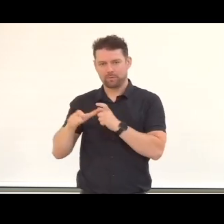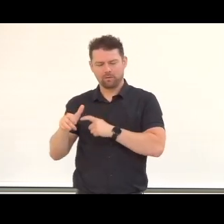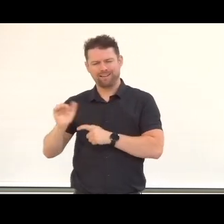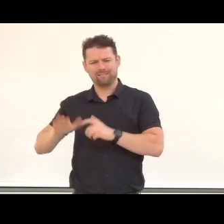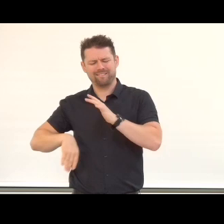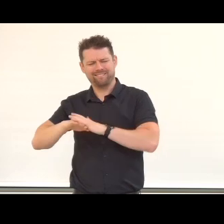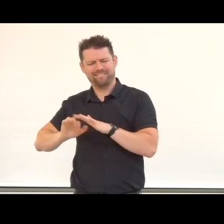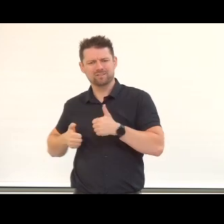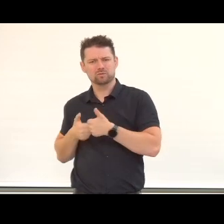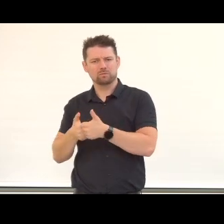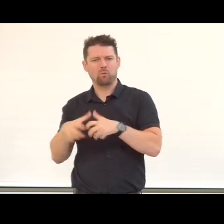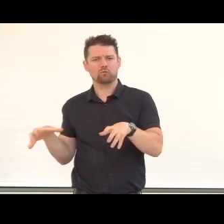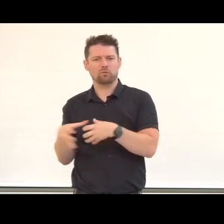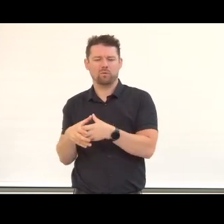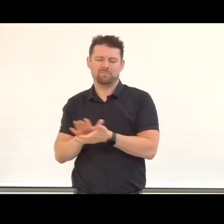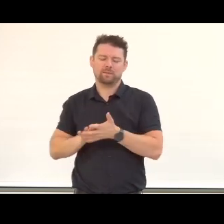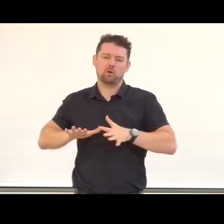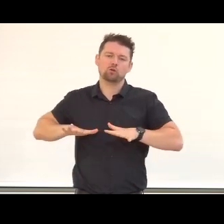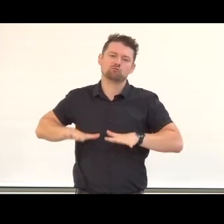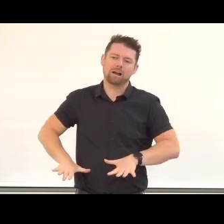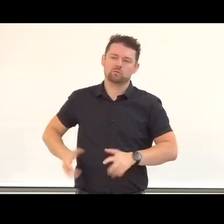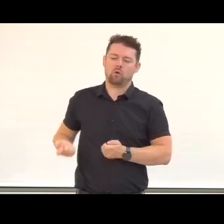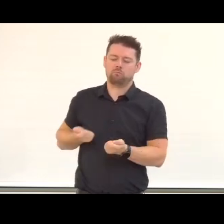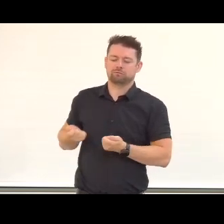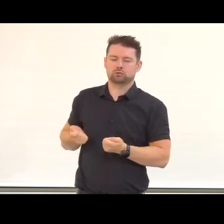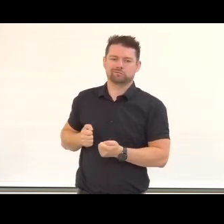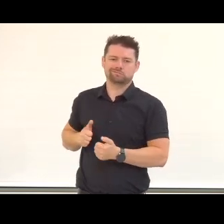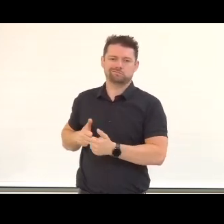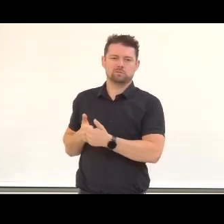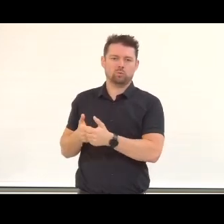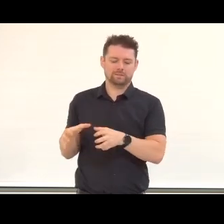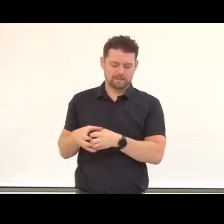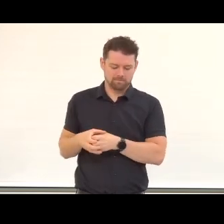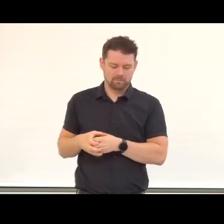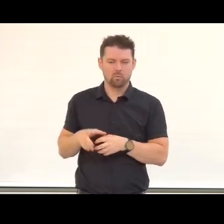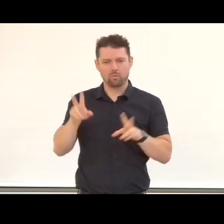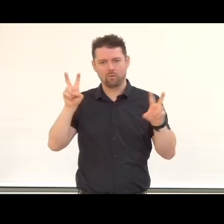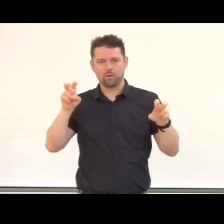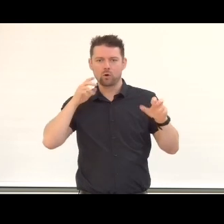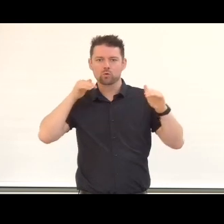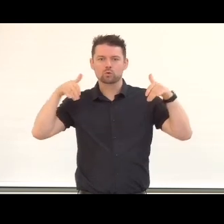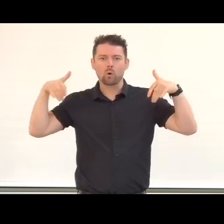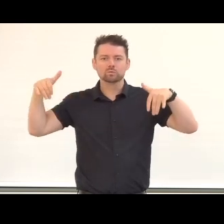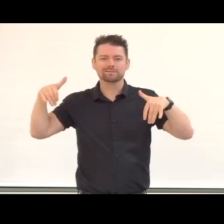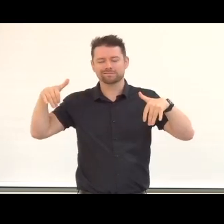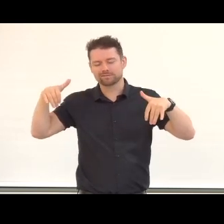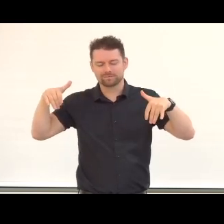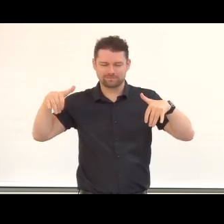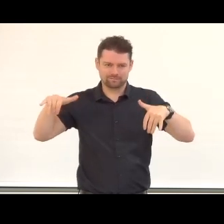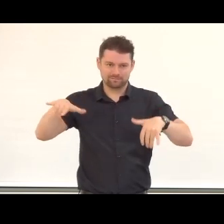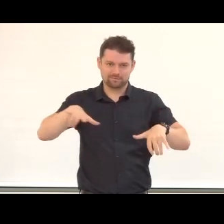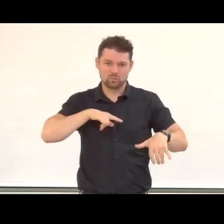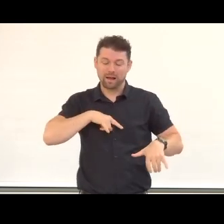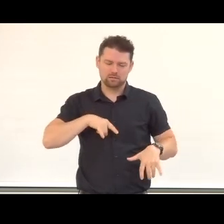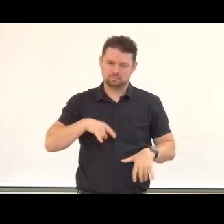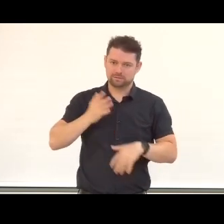support crew, and that's the ground operations and support team, or lovingly called GOSTs of Mars. Because you're not